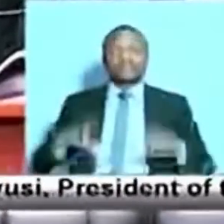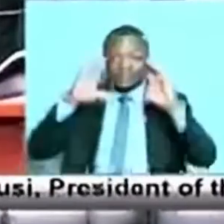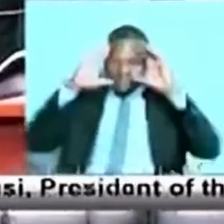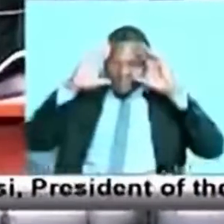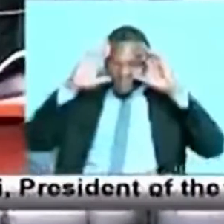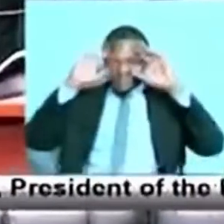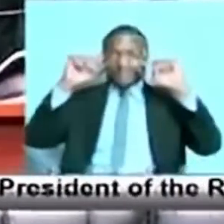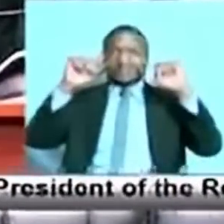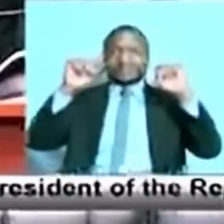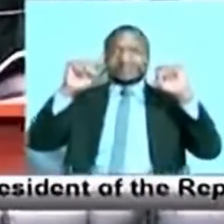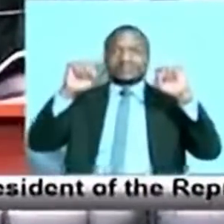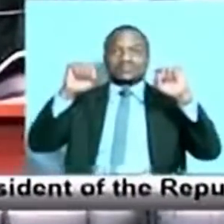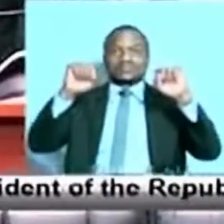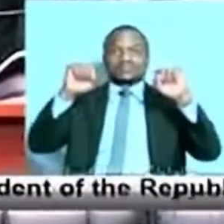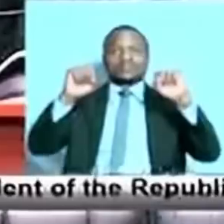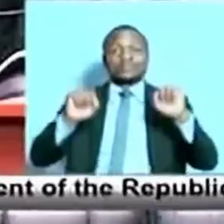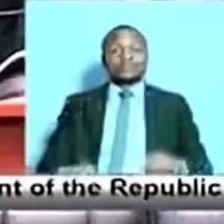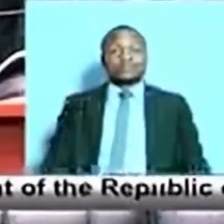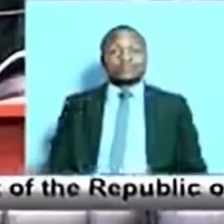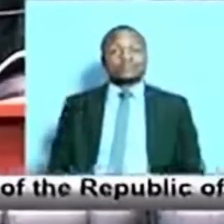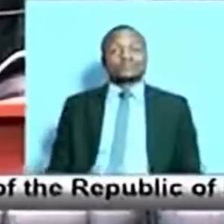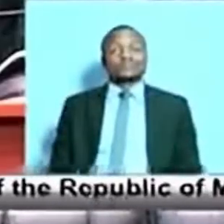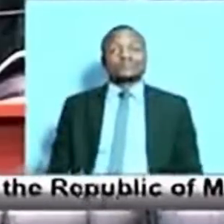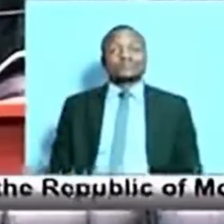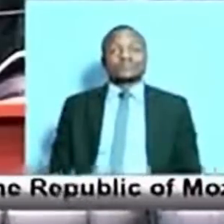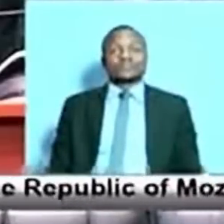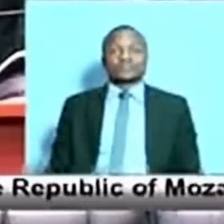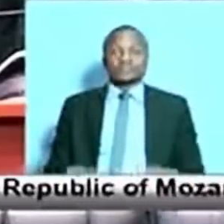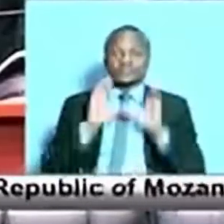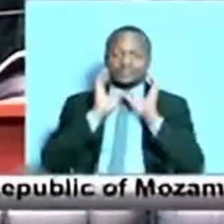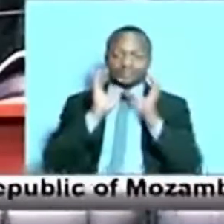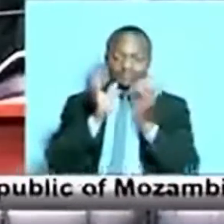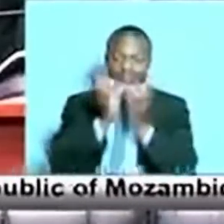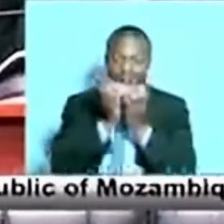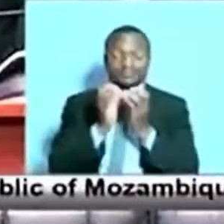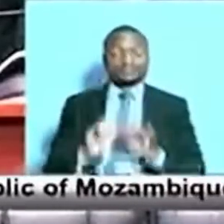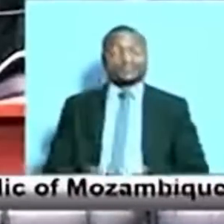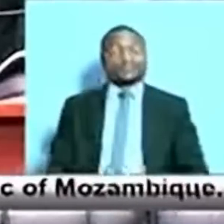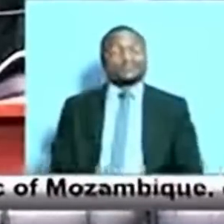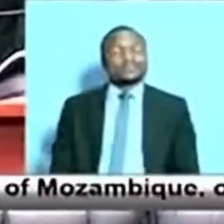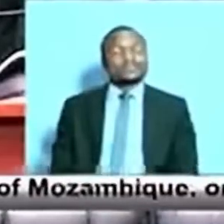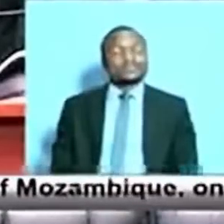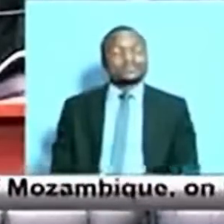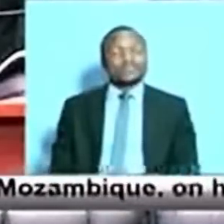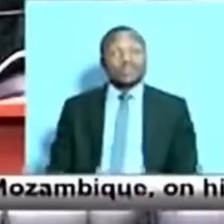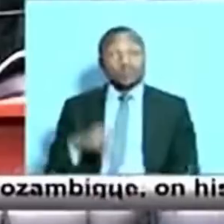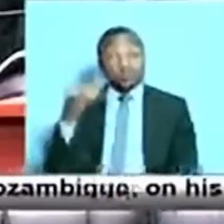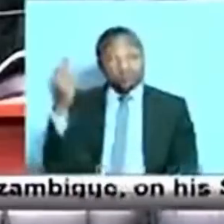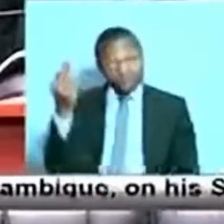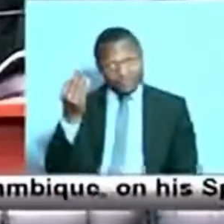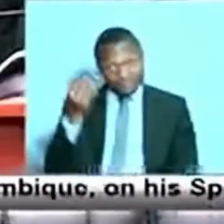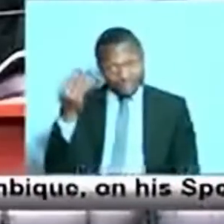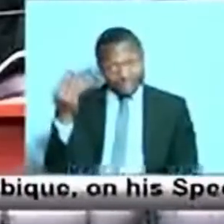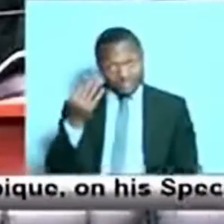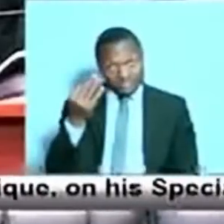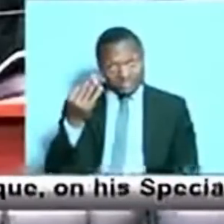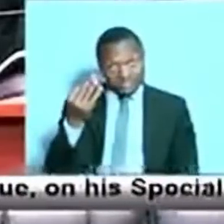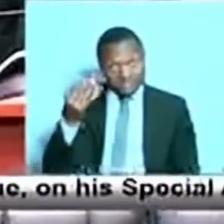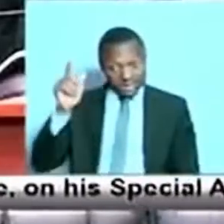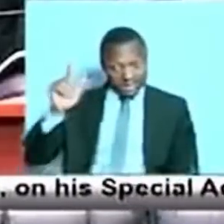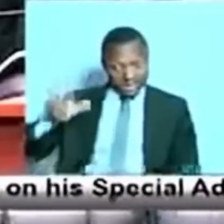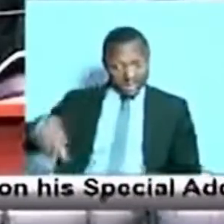President of the Republic of Mozambique on Friday last